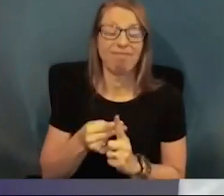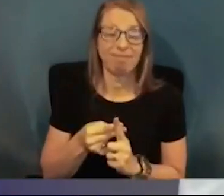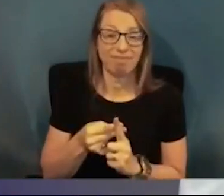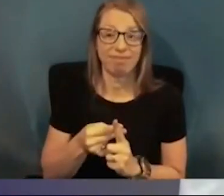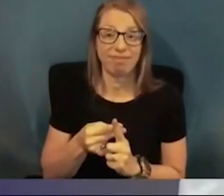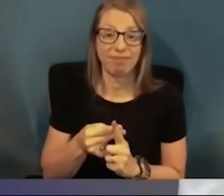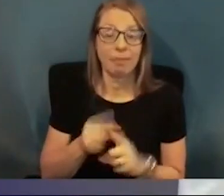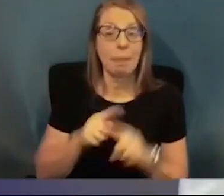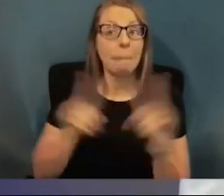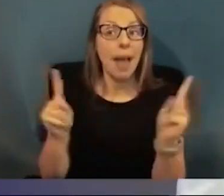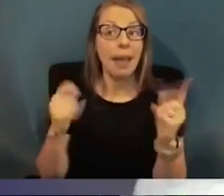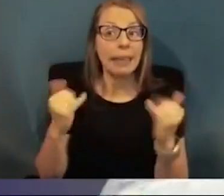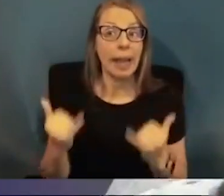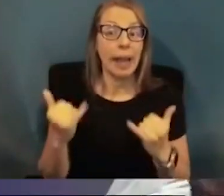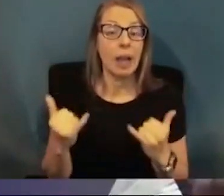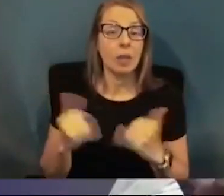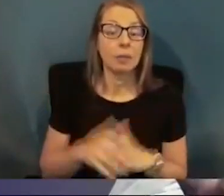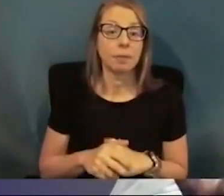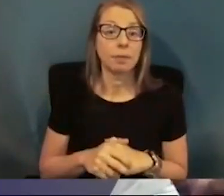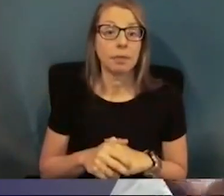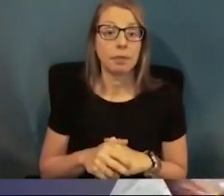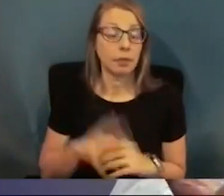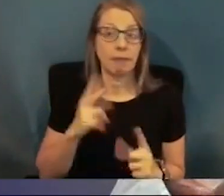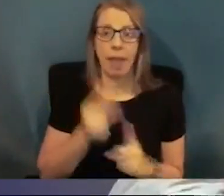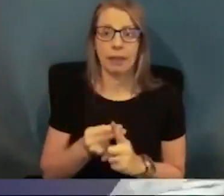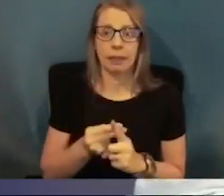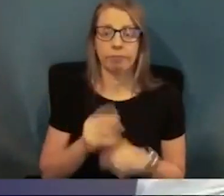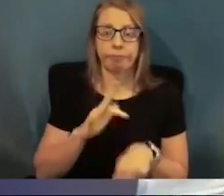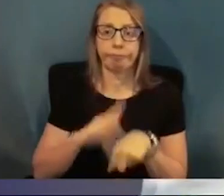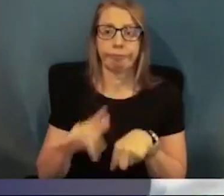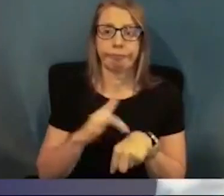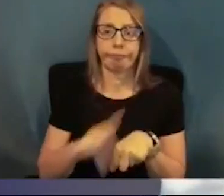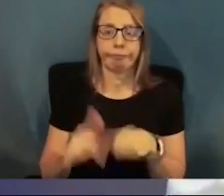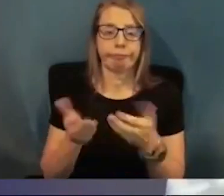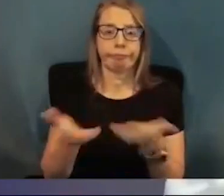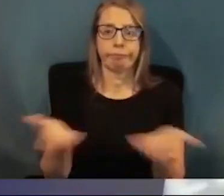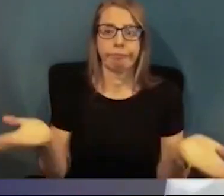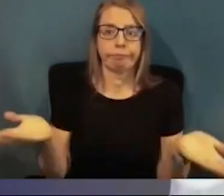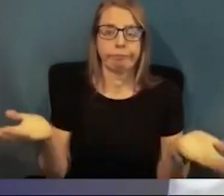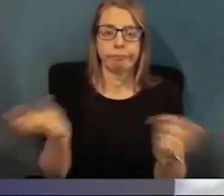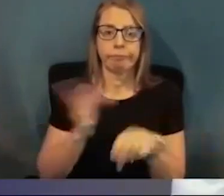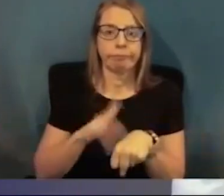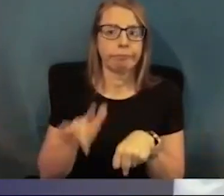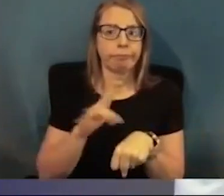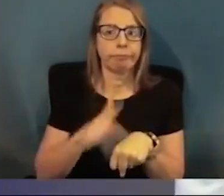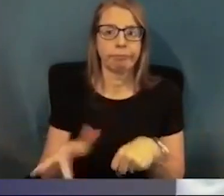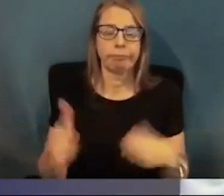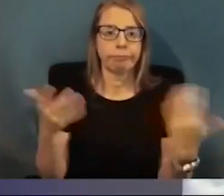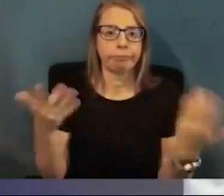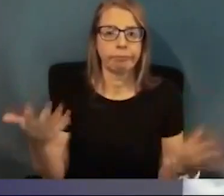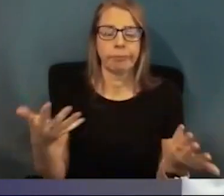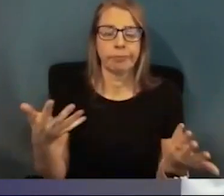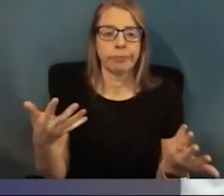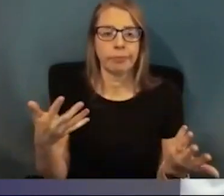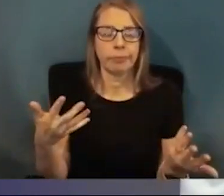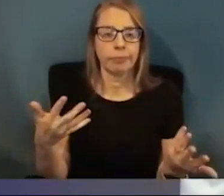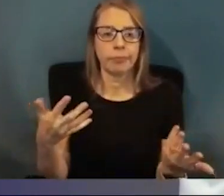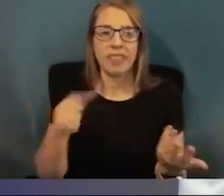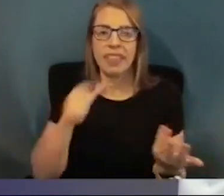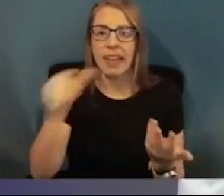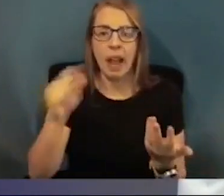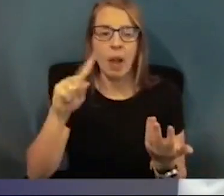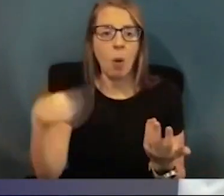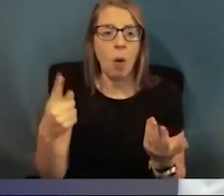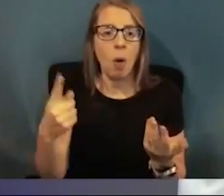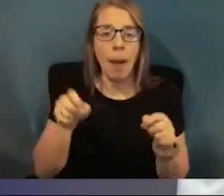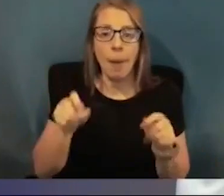But now, vaccines are so prevalent, so available. So it's not just an opportunity